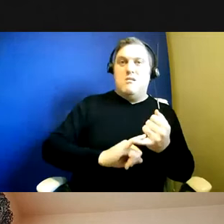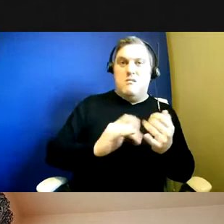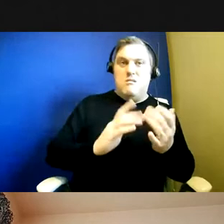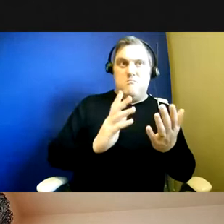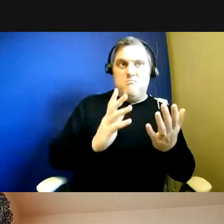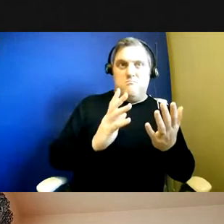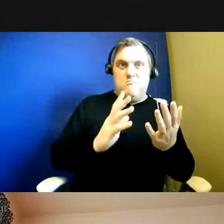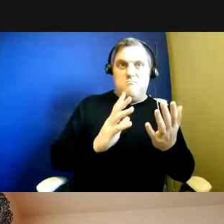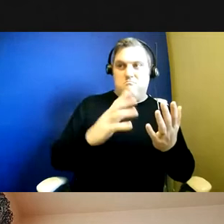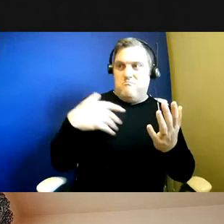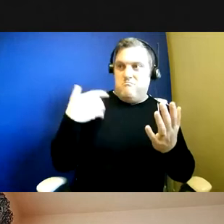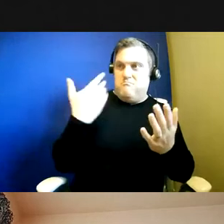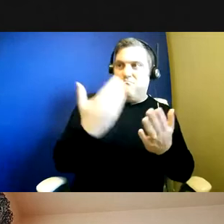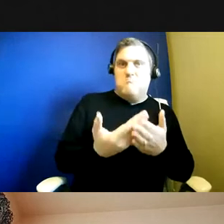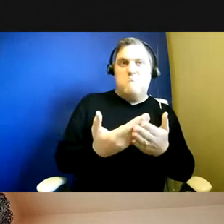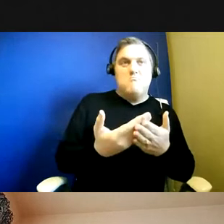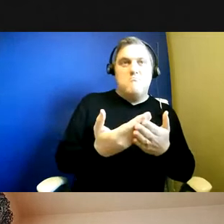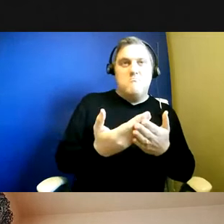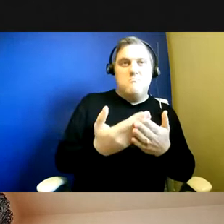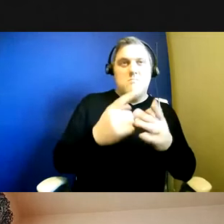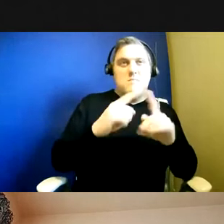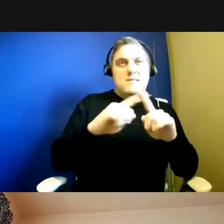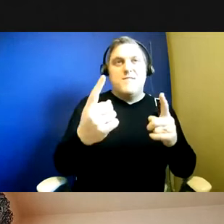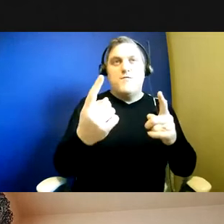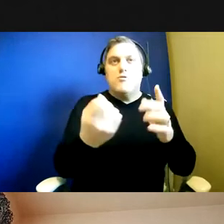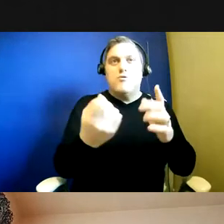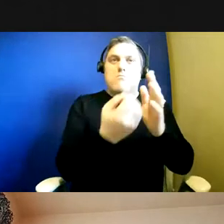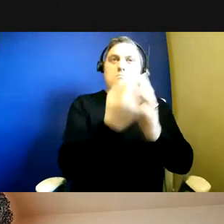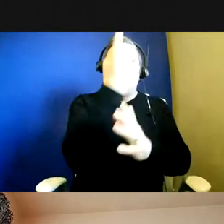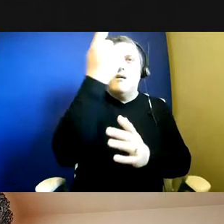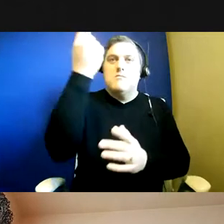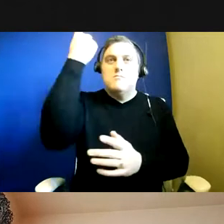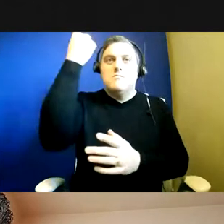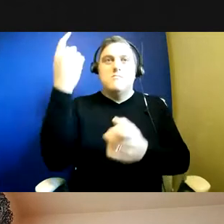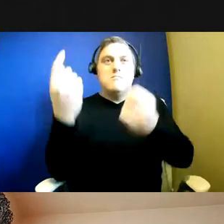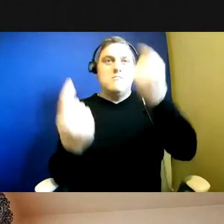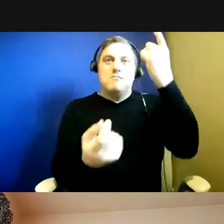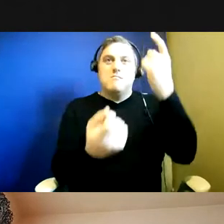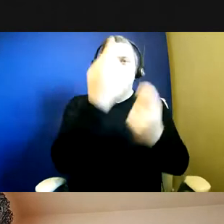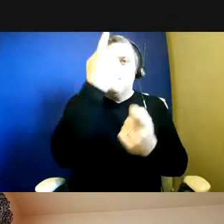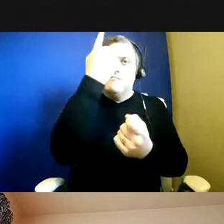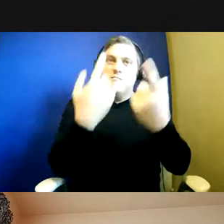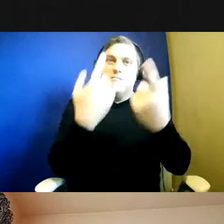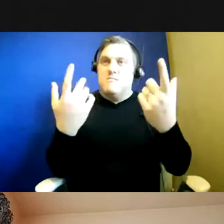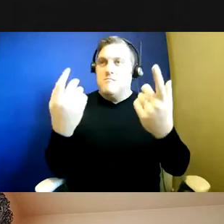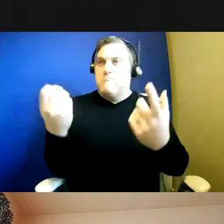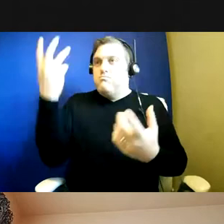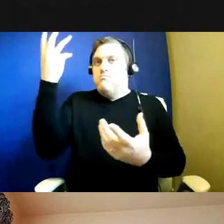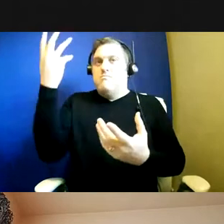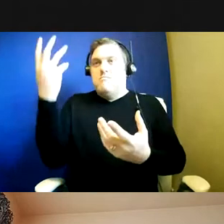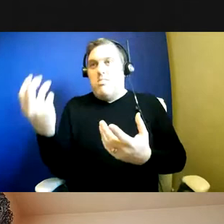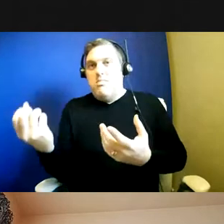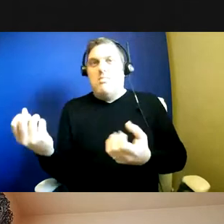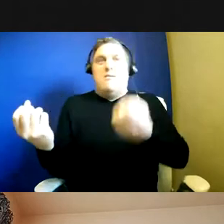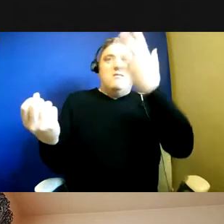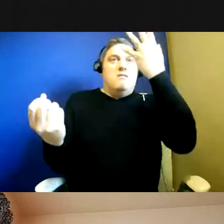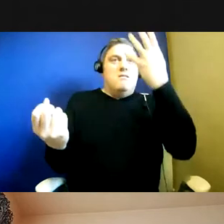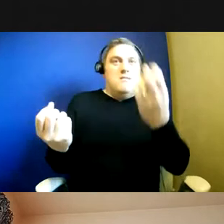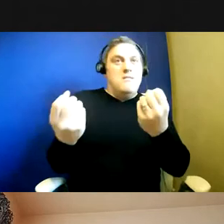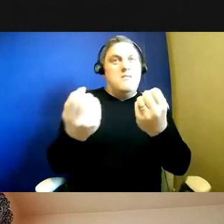throughout this pandemic, there's been different pockets and prevalence as we've gone on. So different areas have had, you